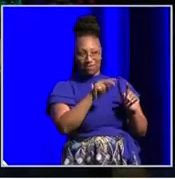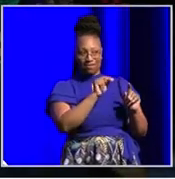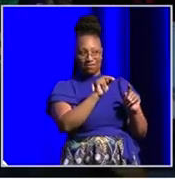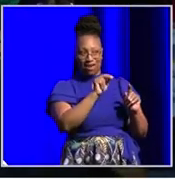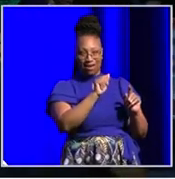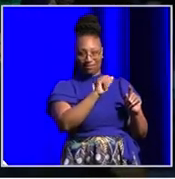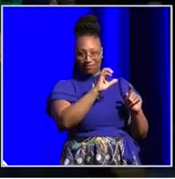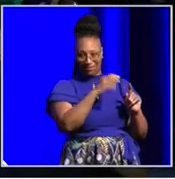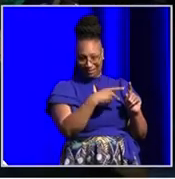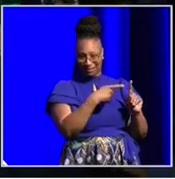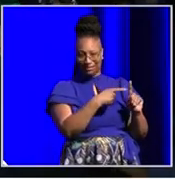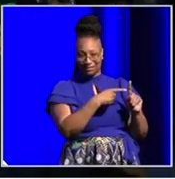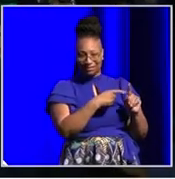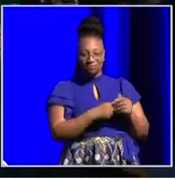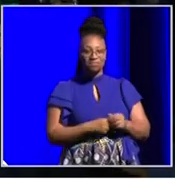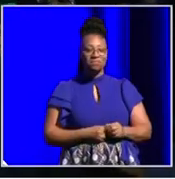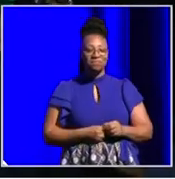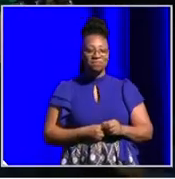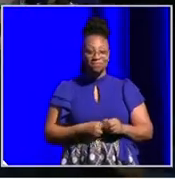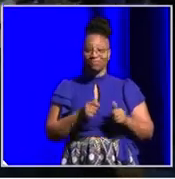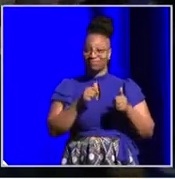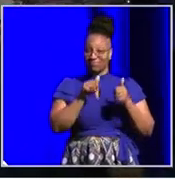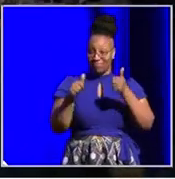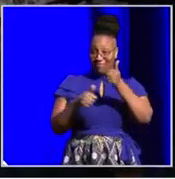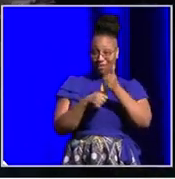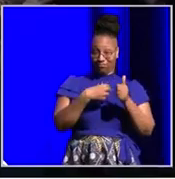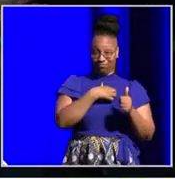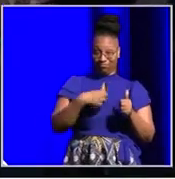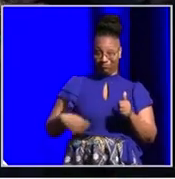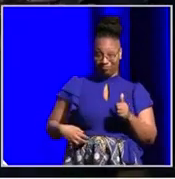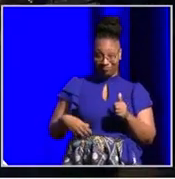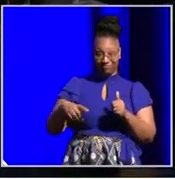Falls Church, David Snyder.